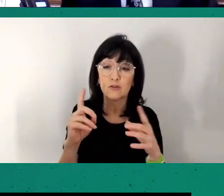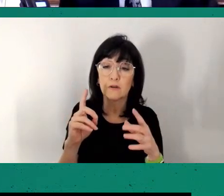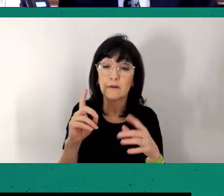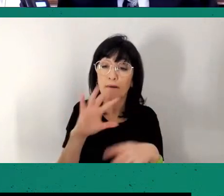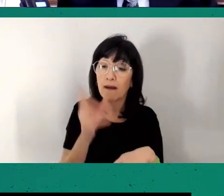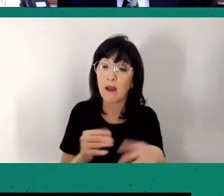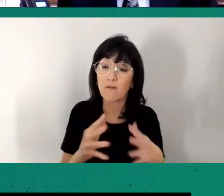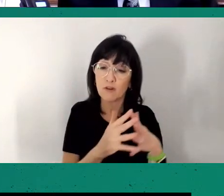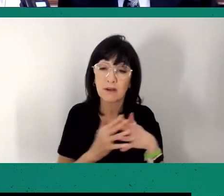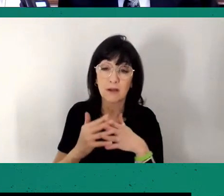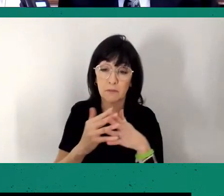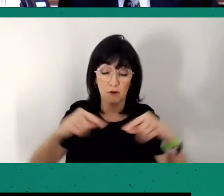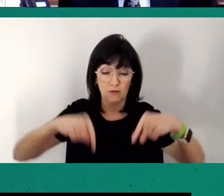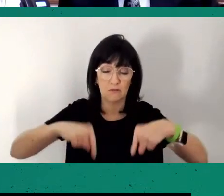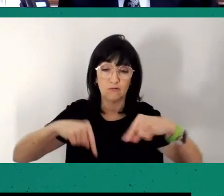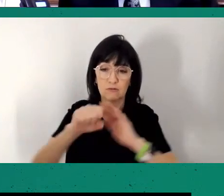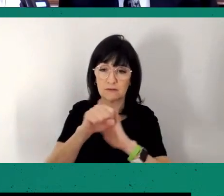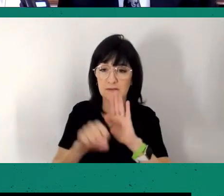of Delaware.